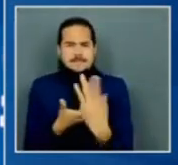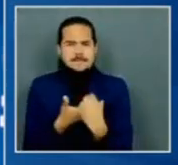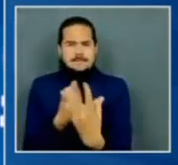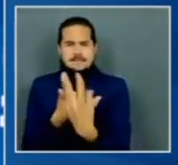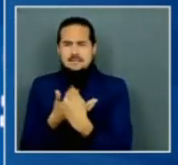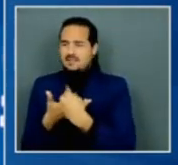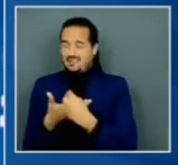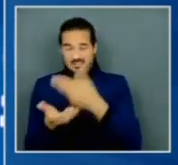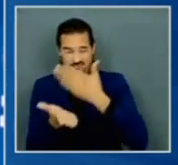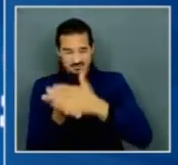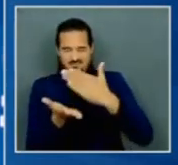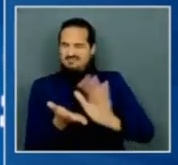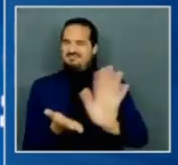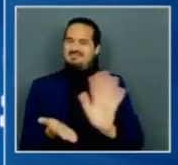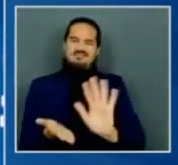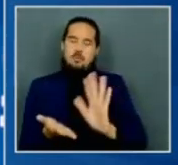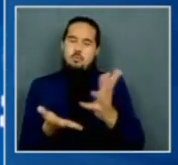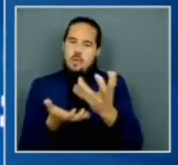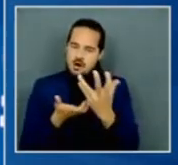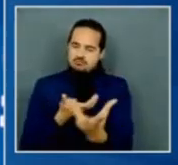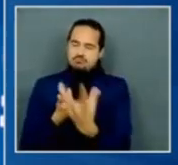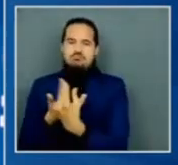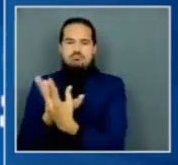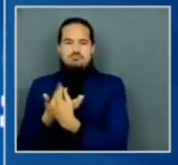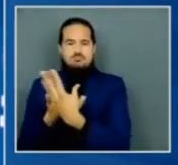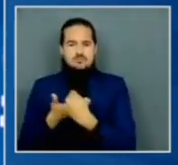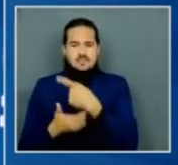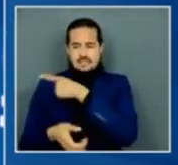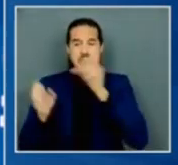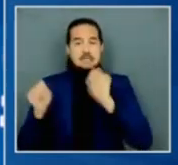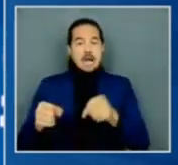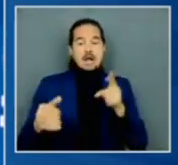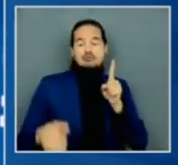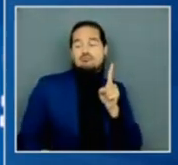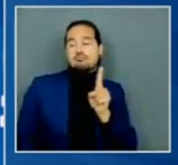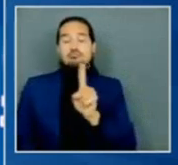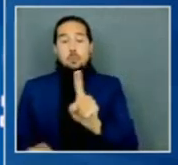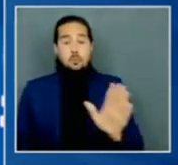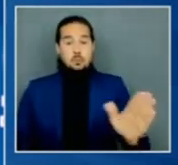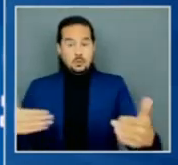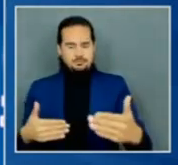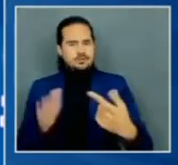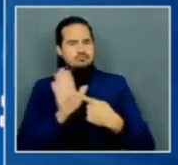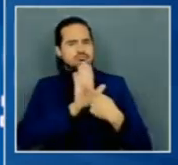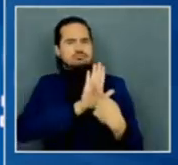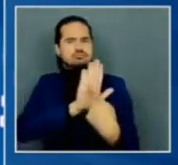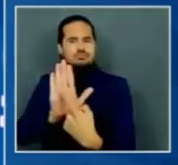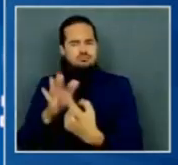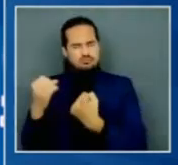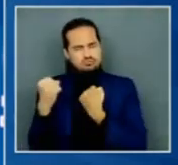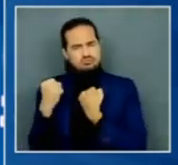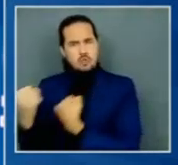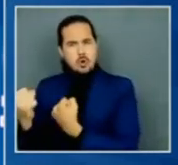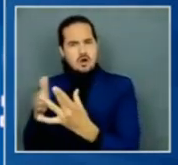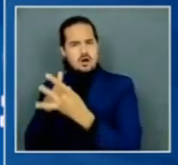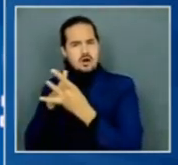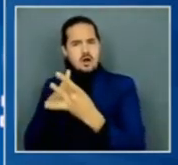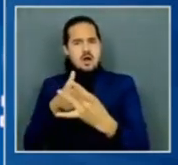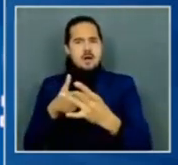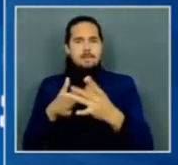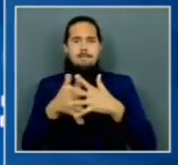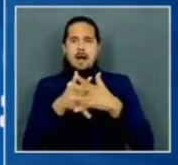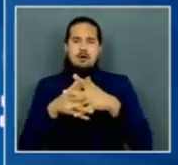in, not exclude them. He's able to walk into any room, leave people inspired with his ability to describe an